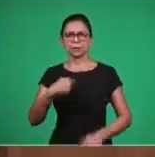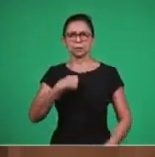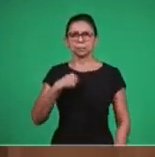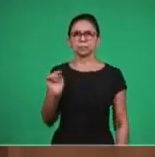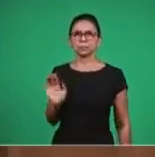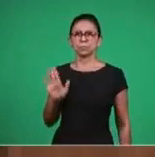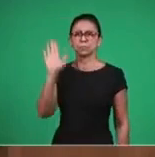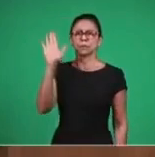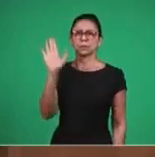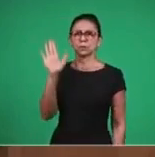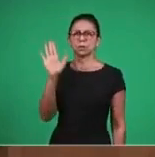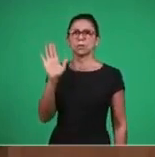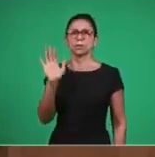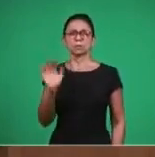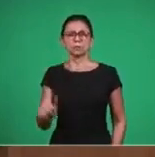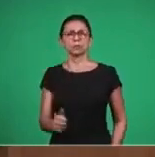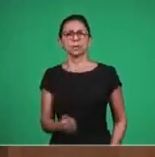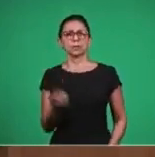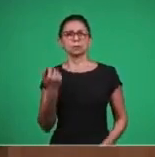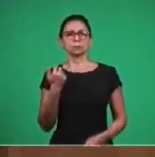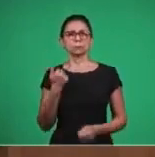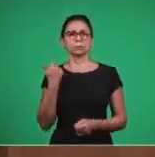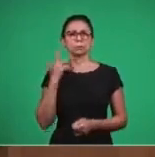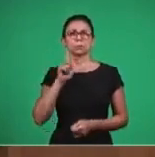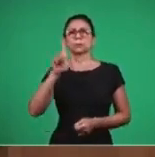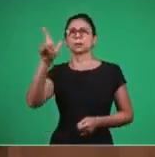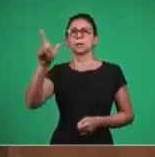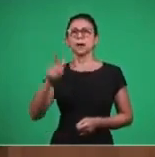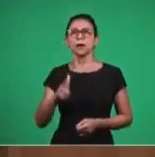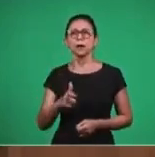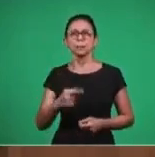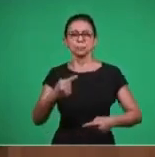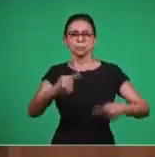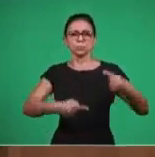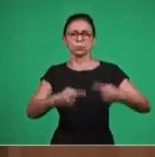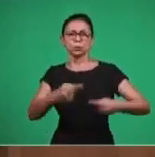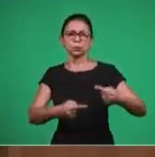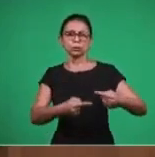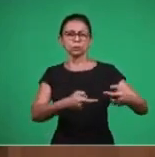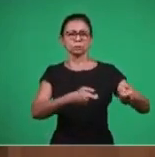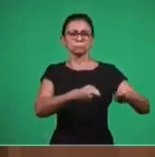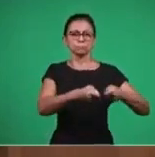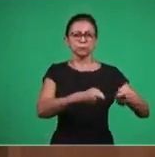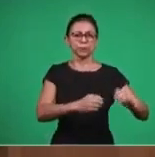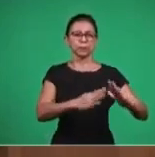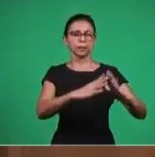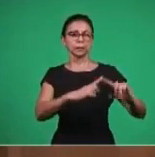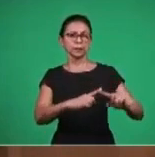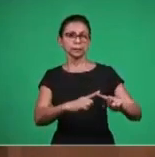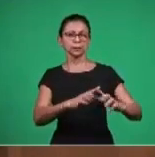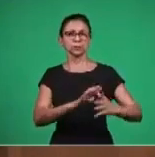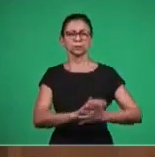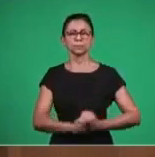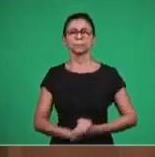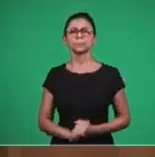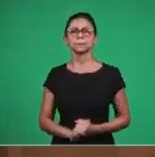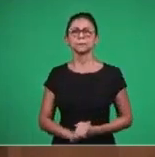become a pastor, so now I need to make a church for myself. So this is political power.